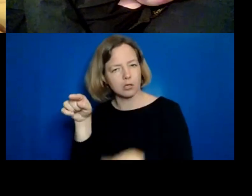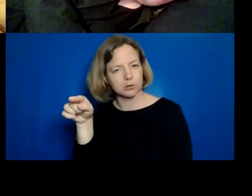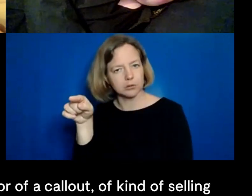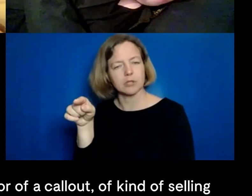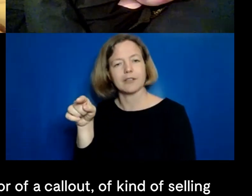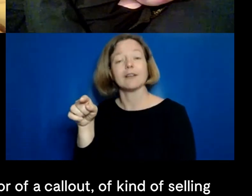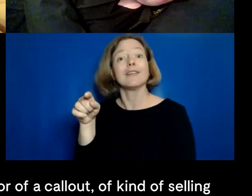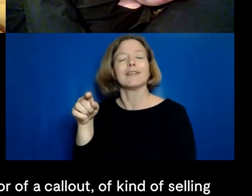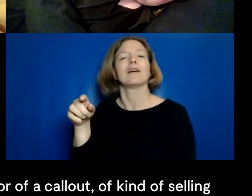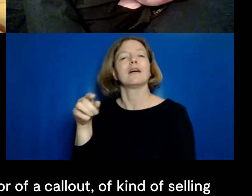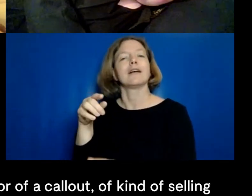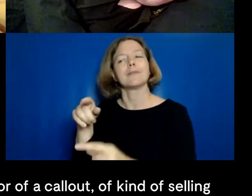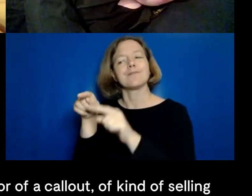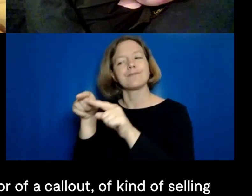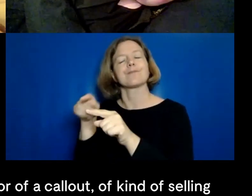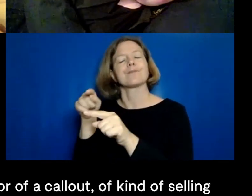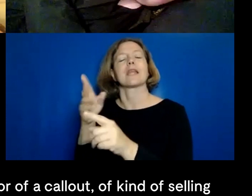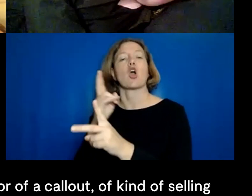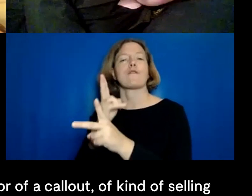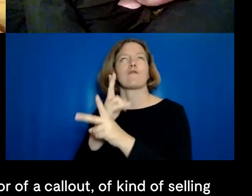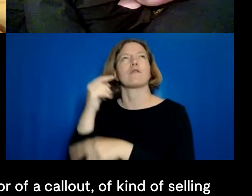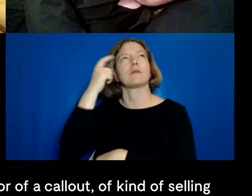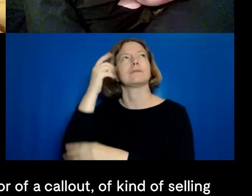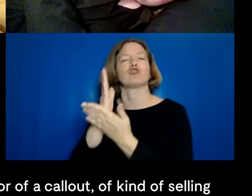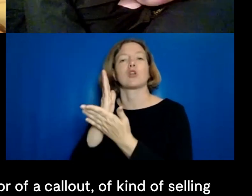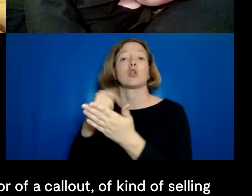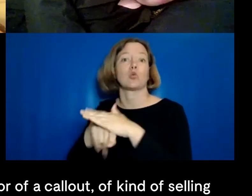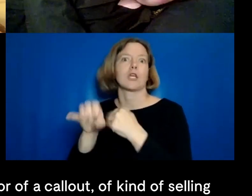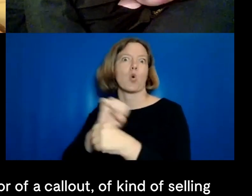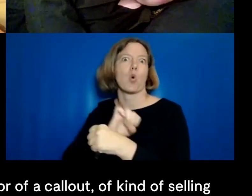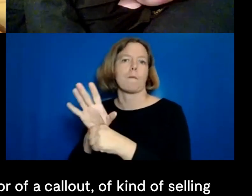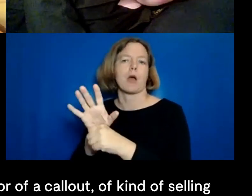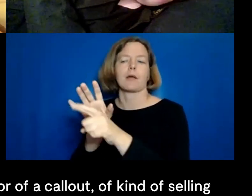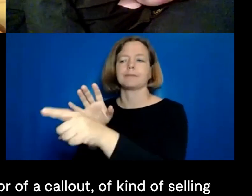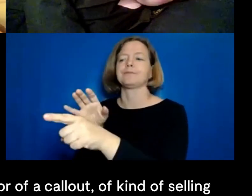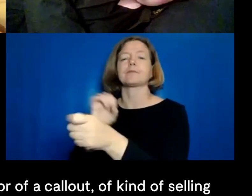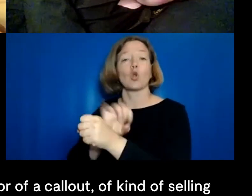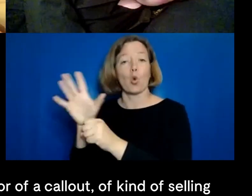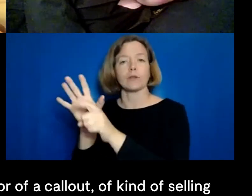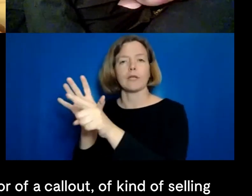pandemic, it relieves or reduces the labour